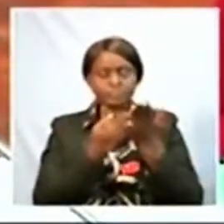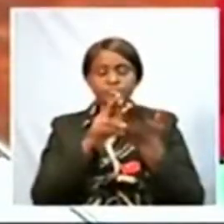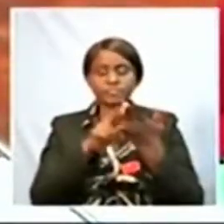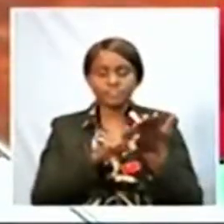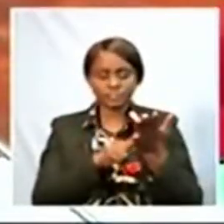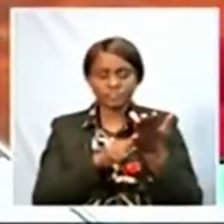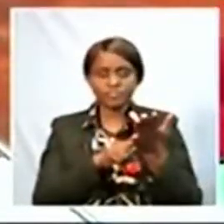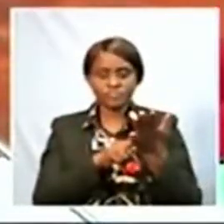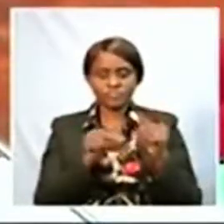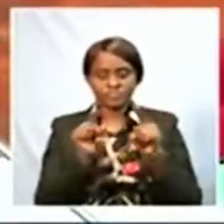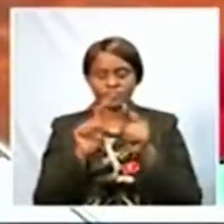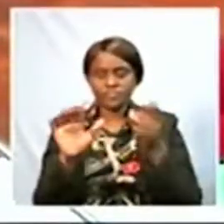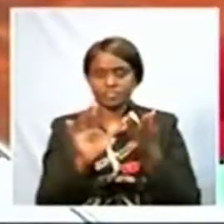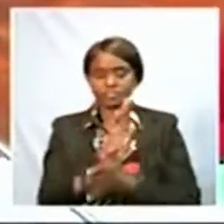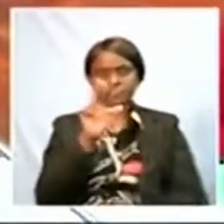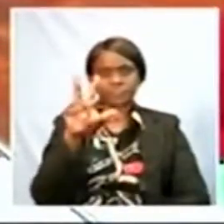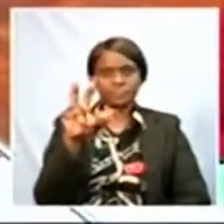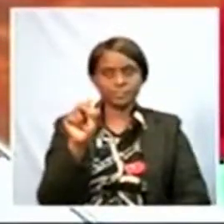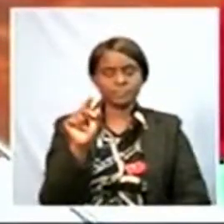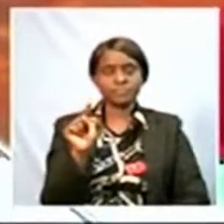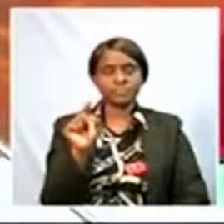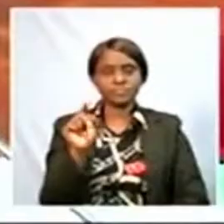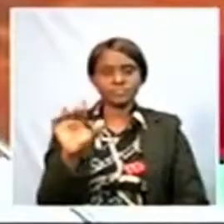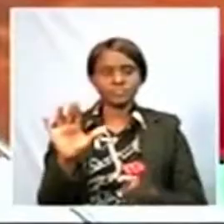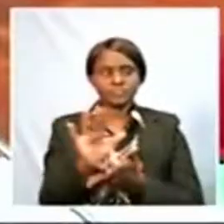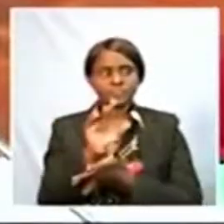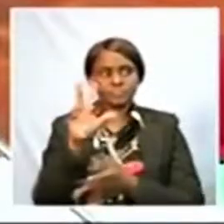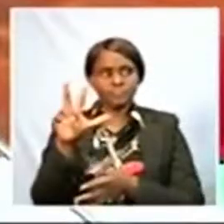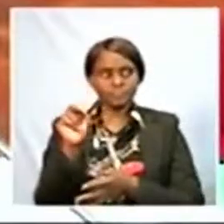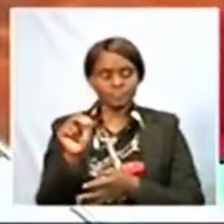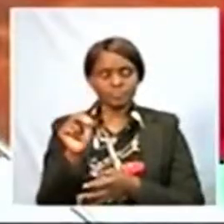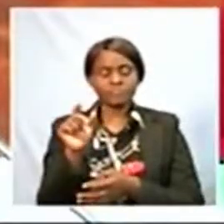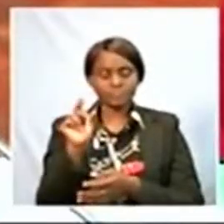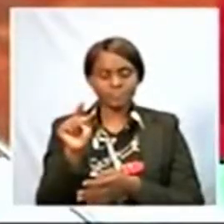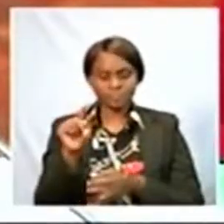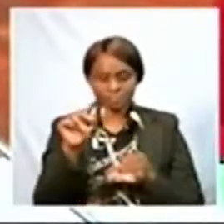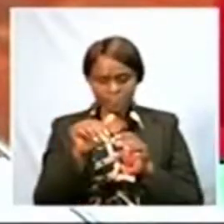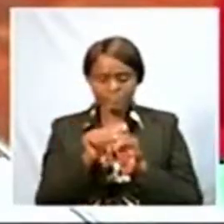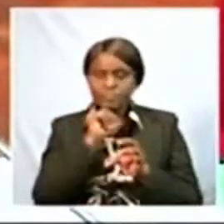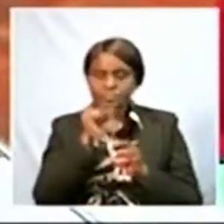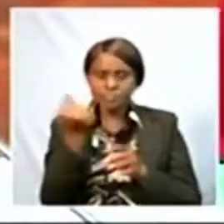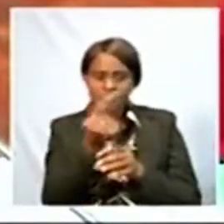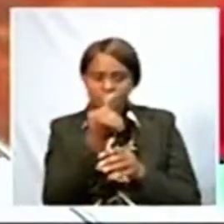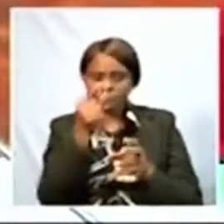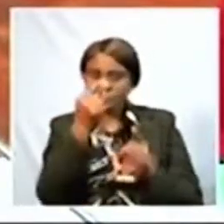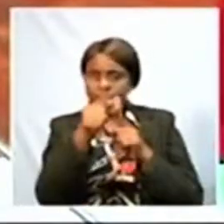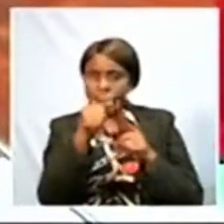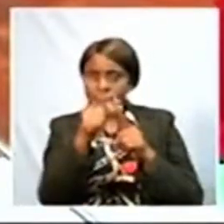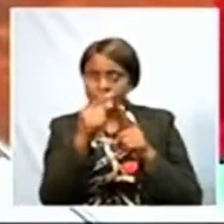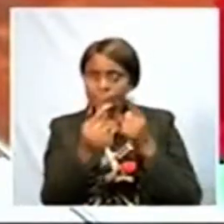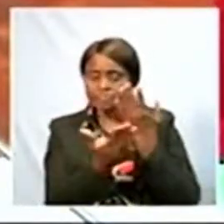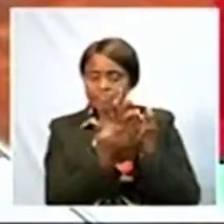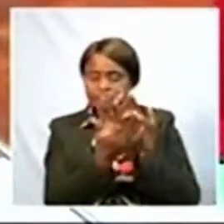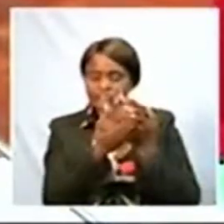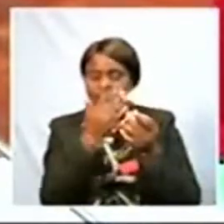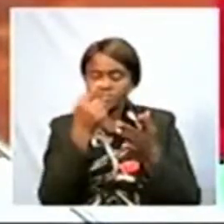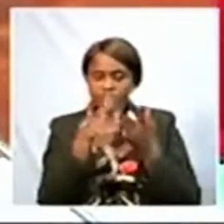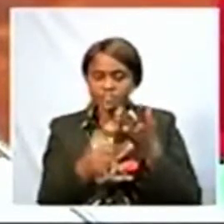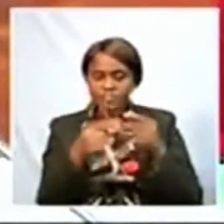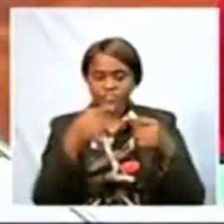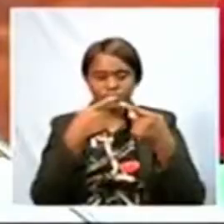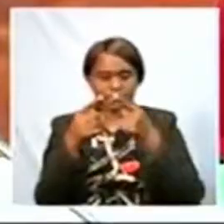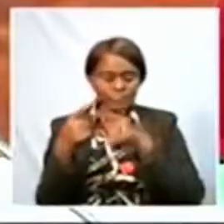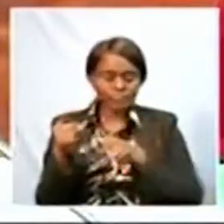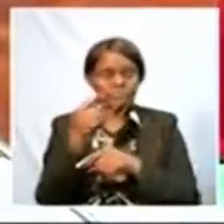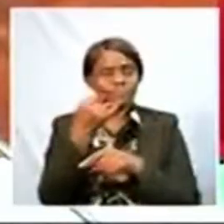and on page 30. Page 30. Page 30, instead of the word appendices, it's supposed to be